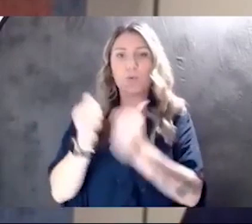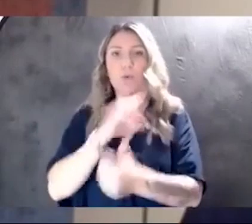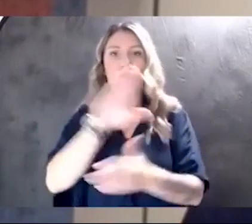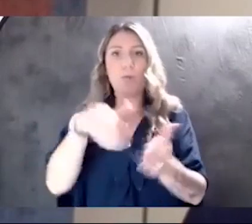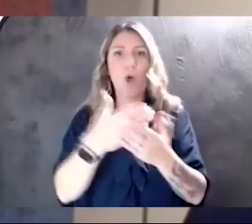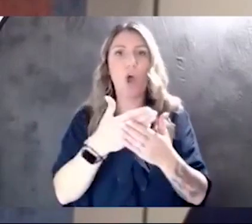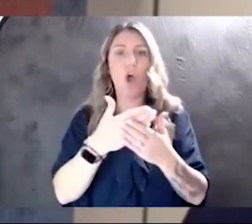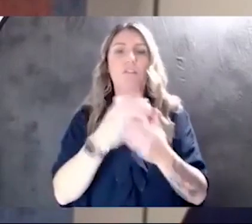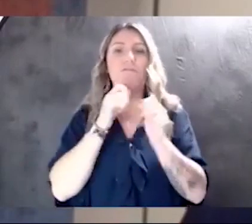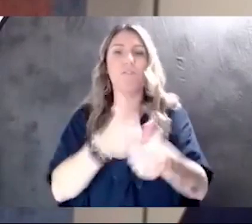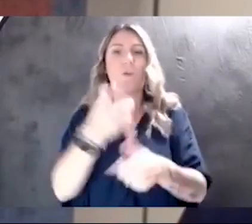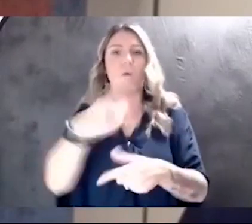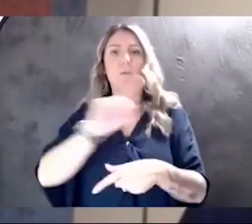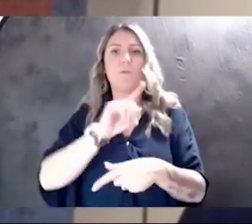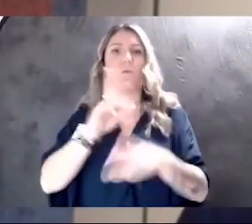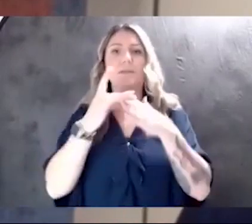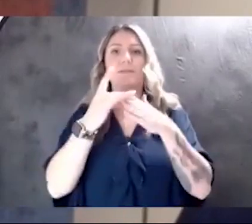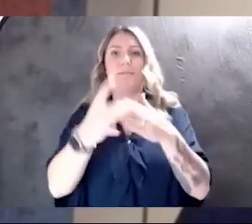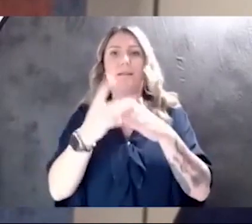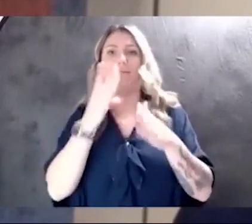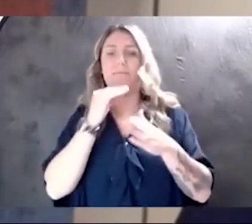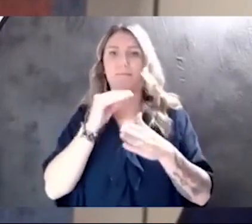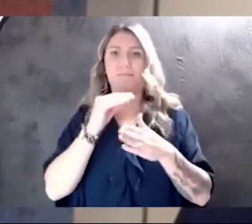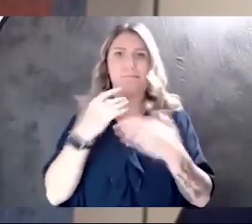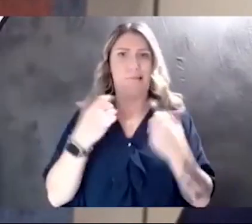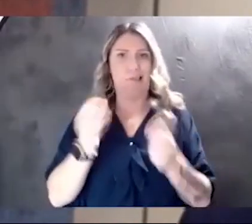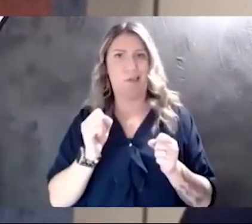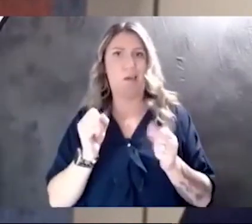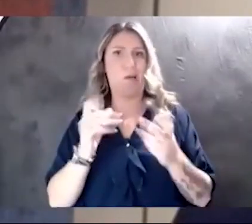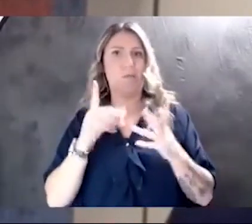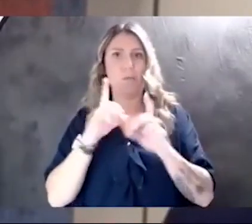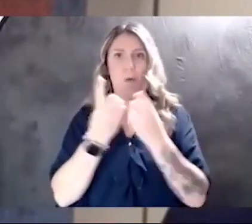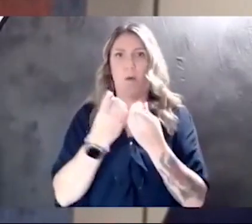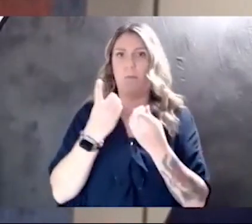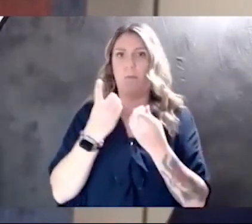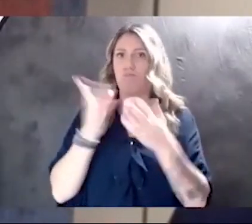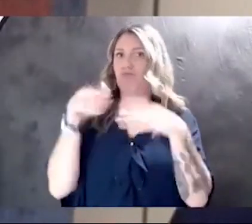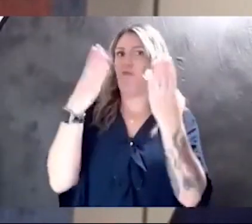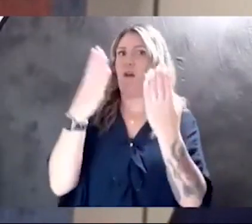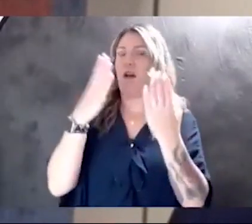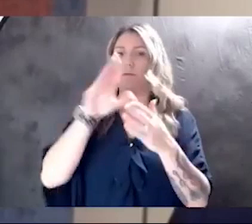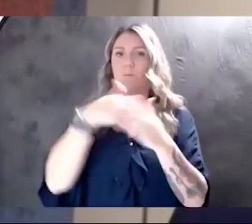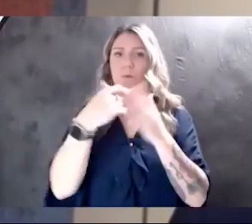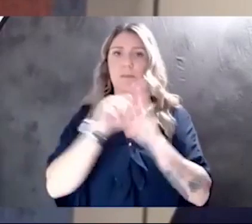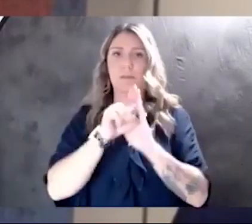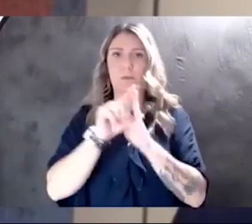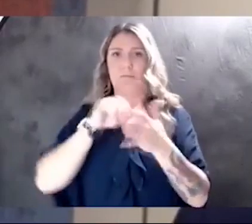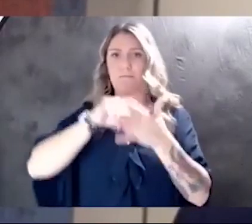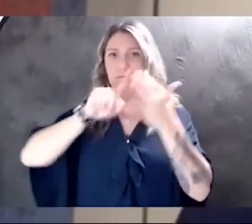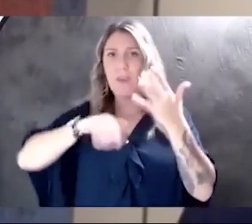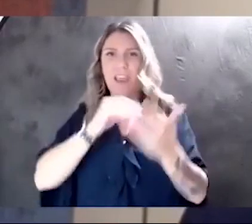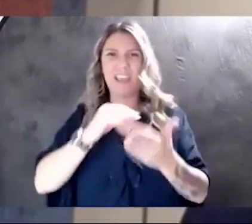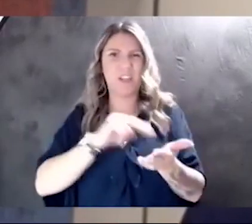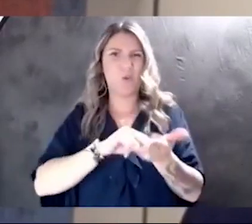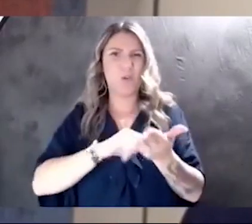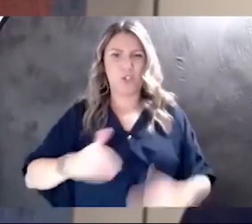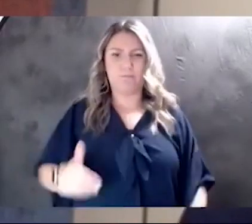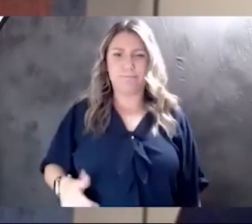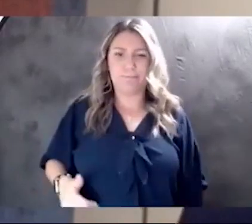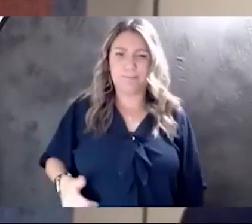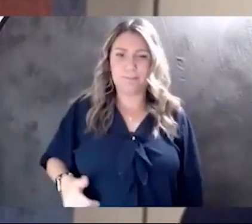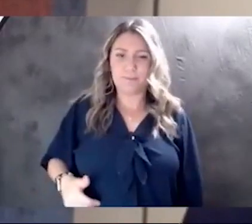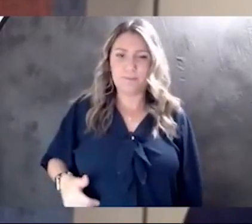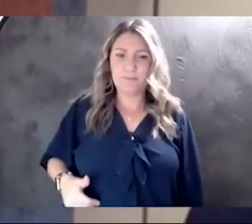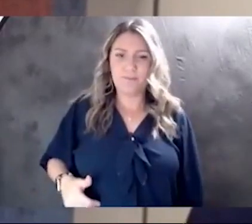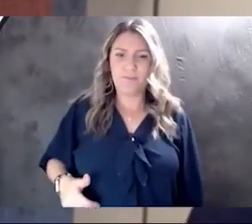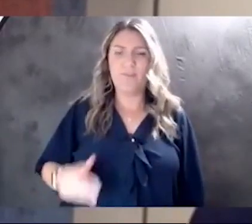those guidelines that the county health department gives us on all the different symptoms. But then nurses just go with their intuition and